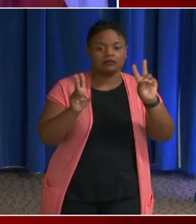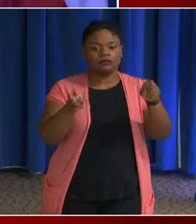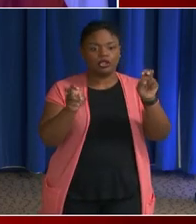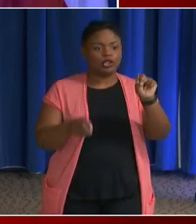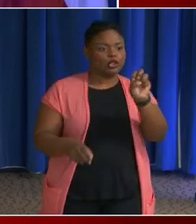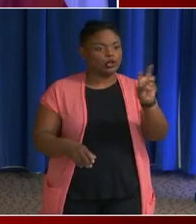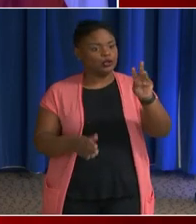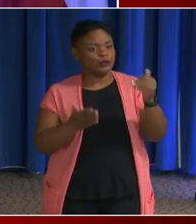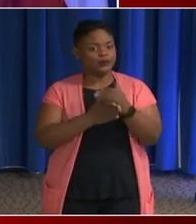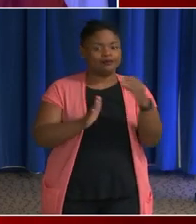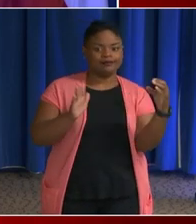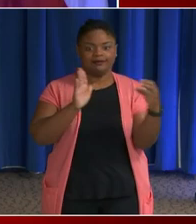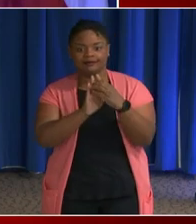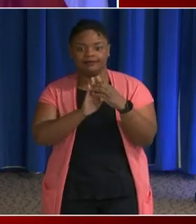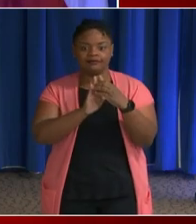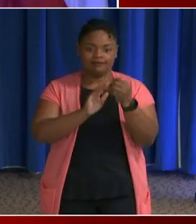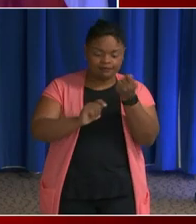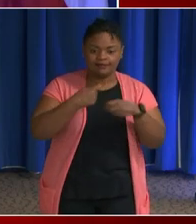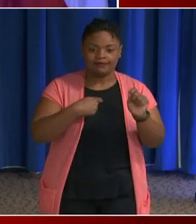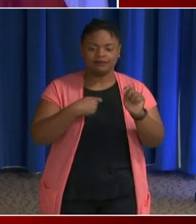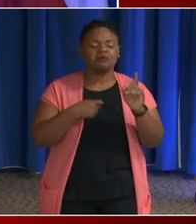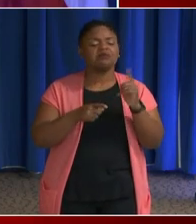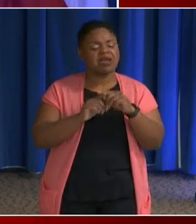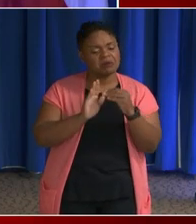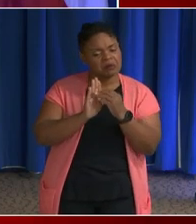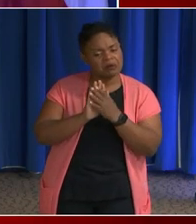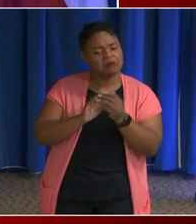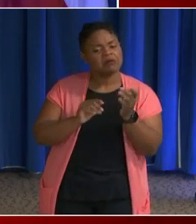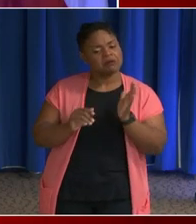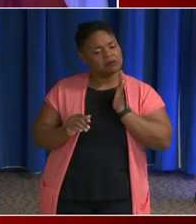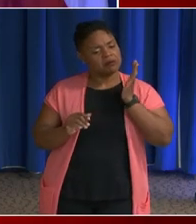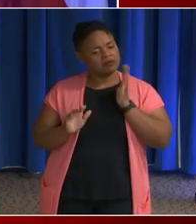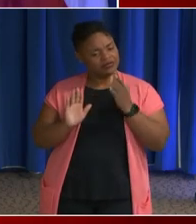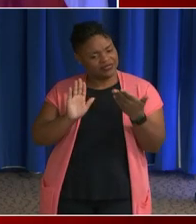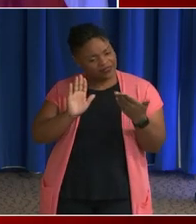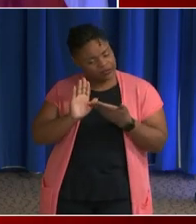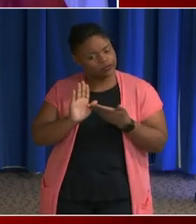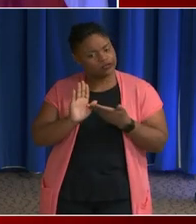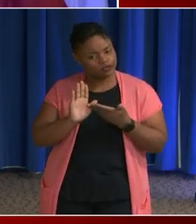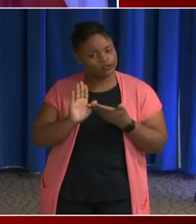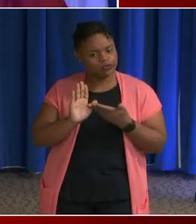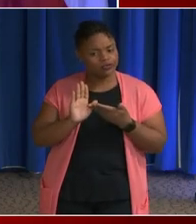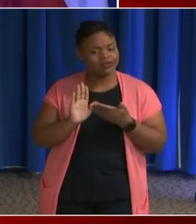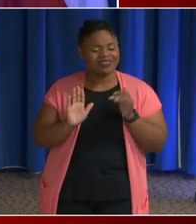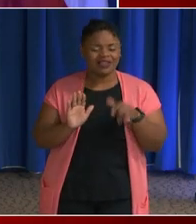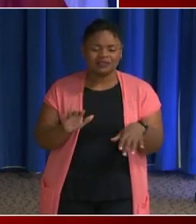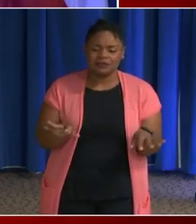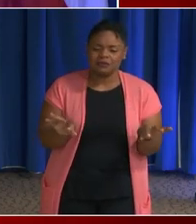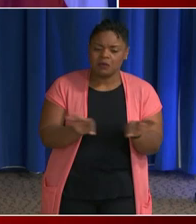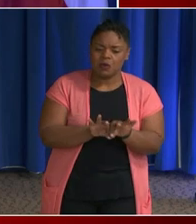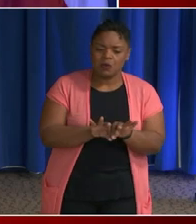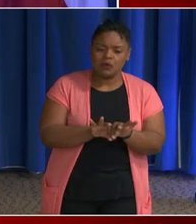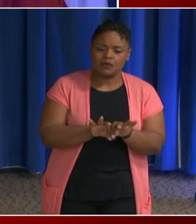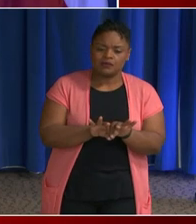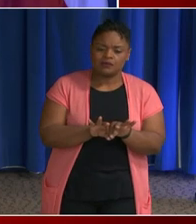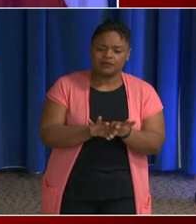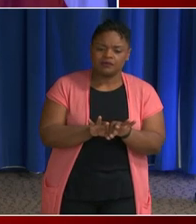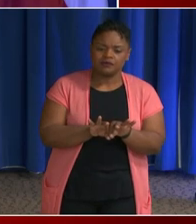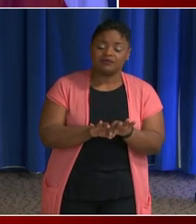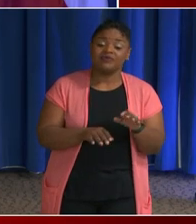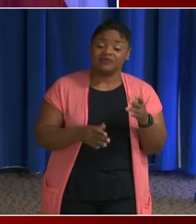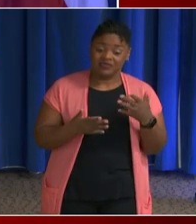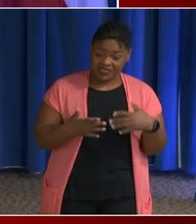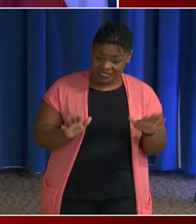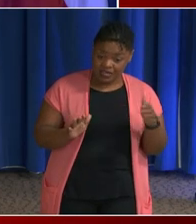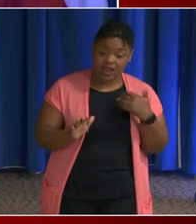being codified, and there's a value to that because then it's a matter of legal policy